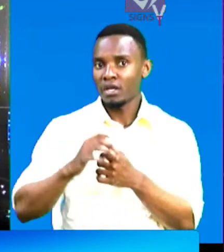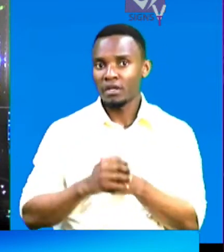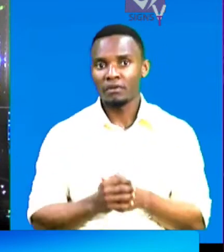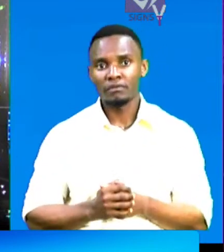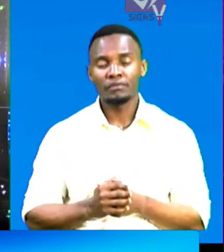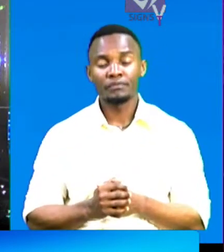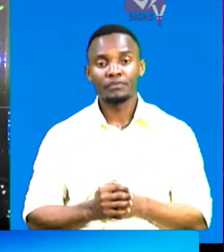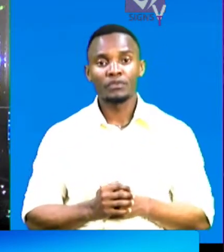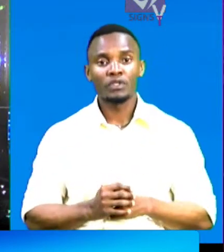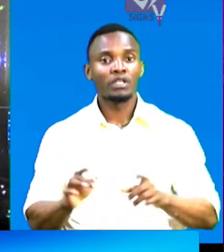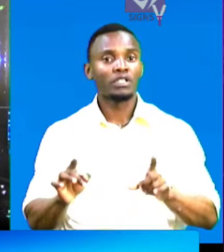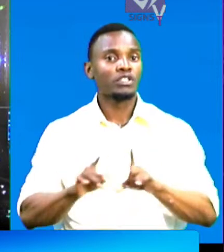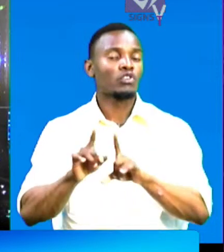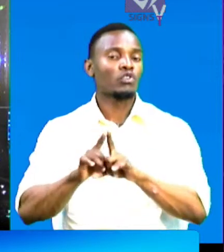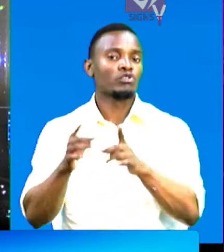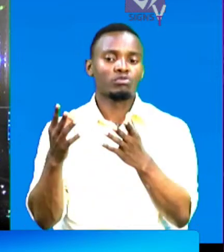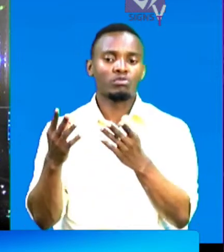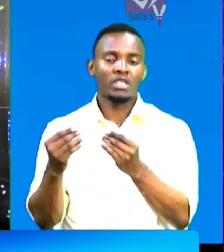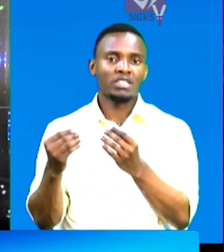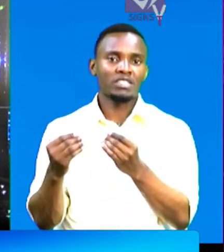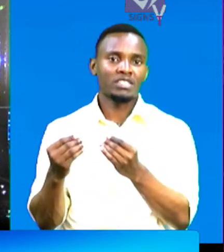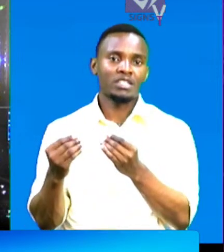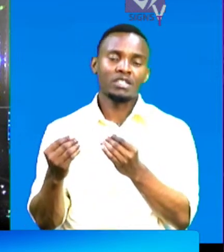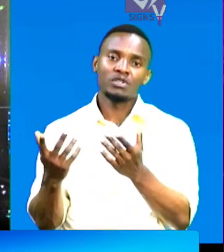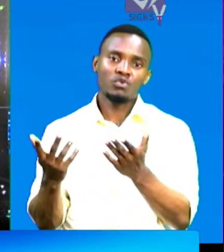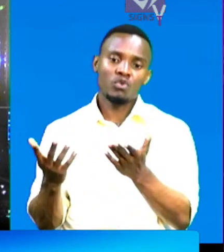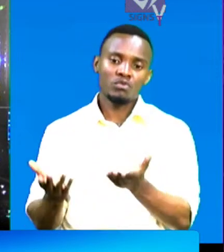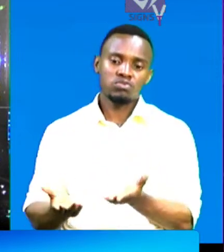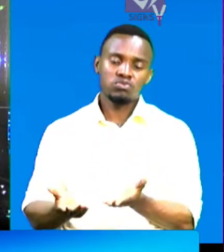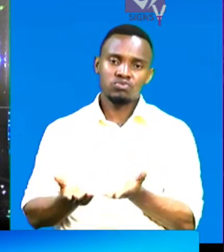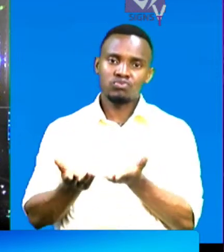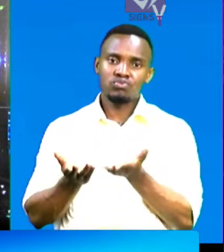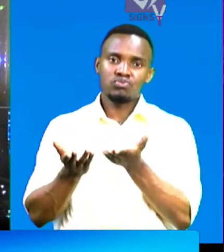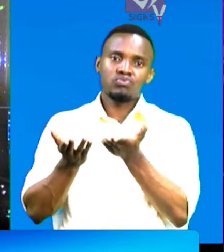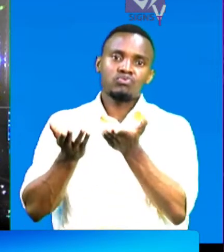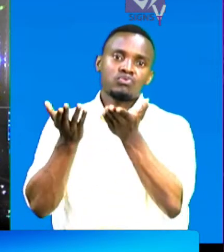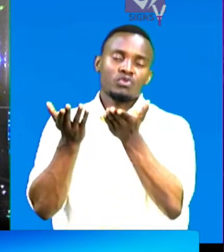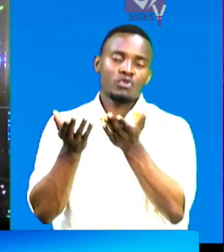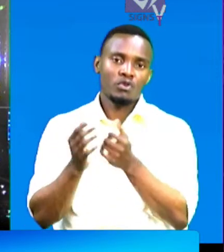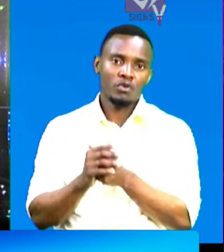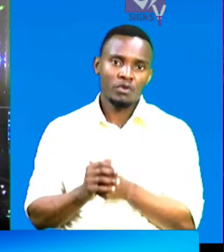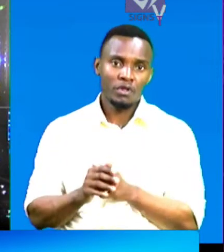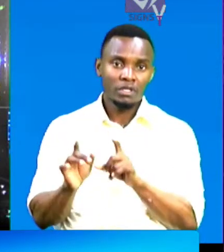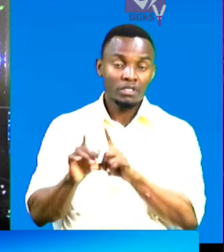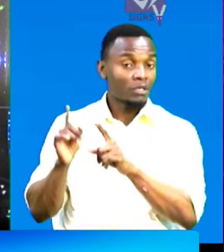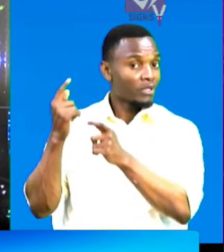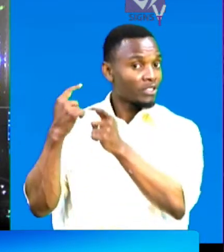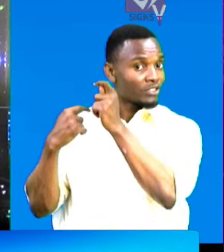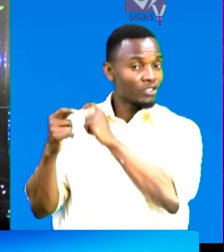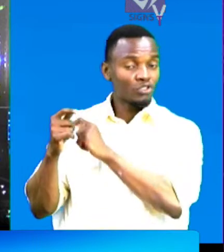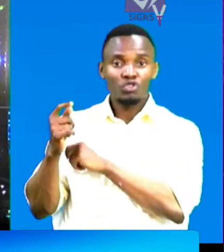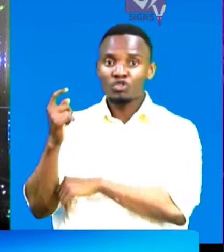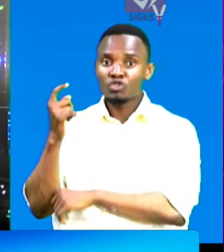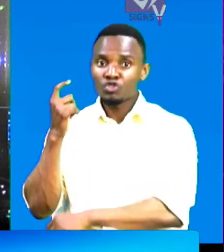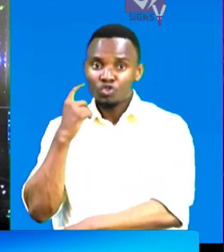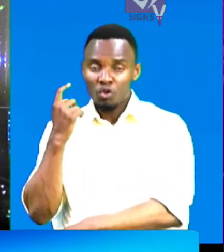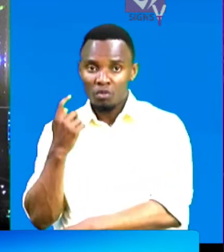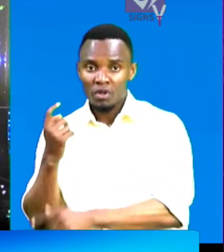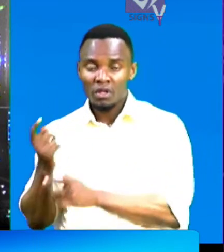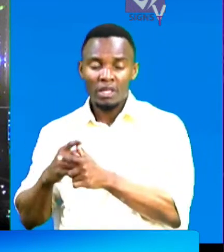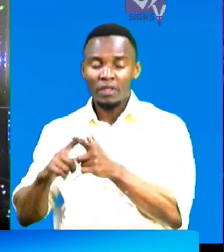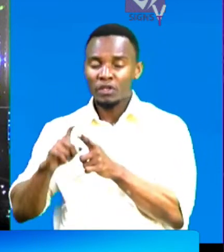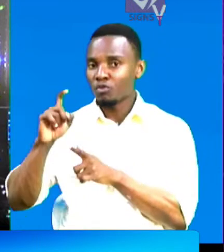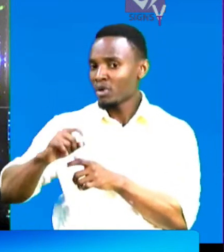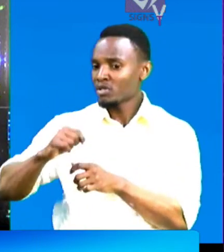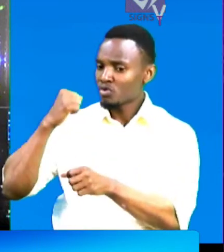then it's also easy to grow. In a traditional retail setup, you will have to work